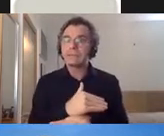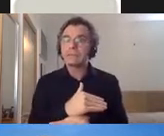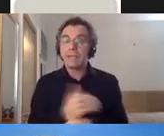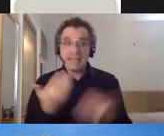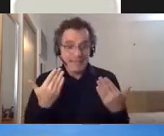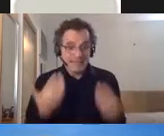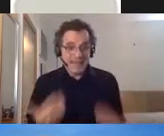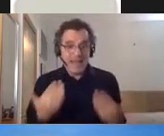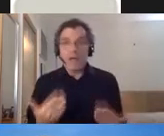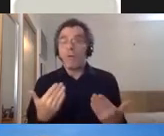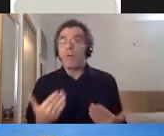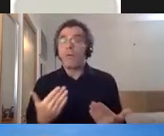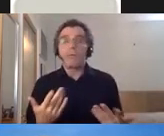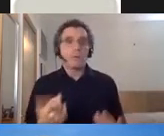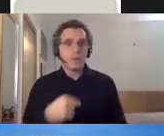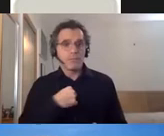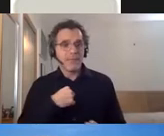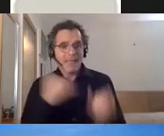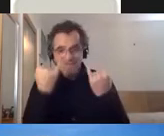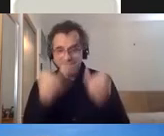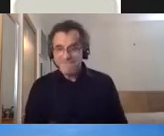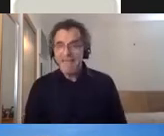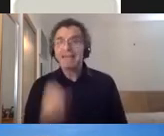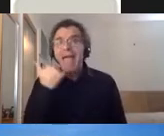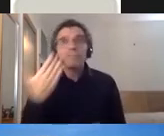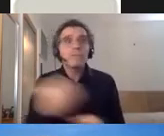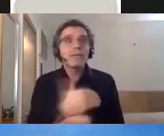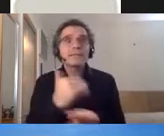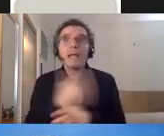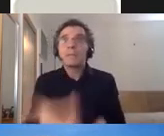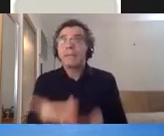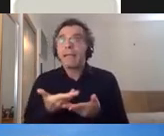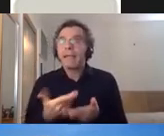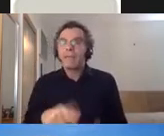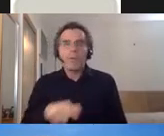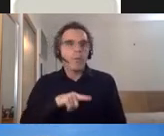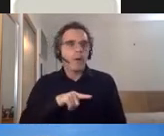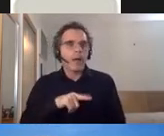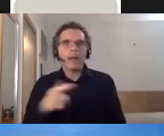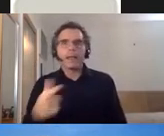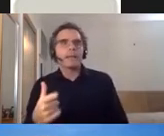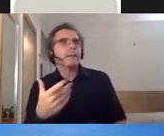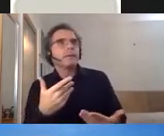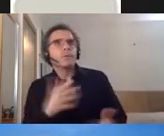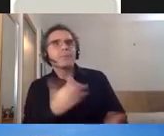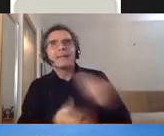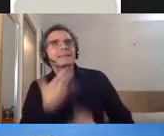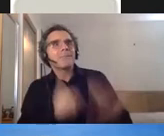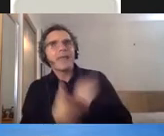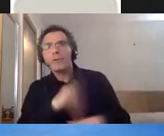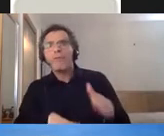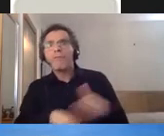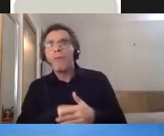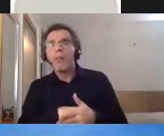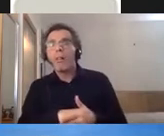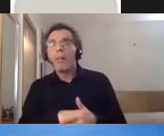now, as it stands, I failed nearly every assignment I've had to do because I haven't been explained it completely. And